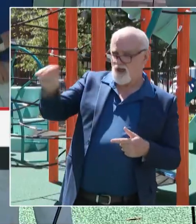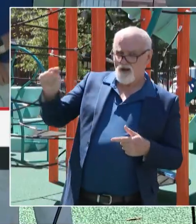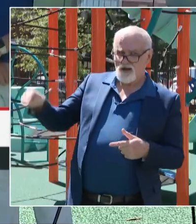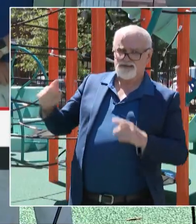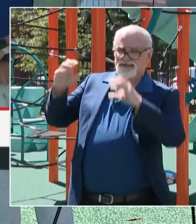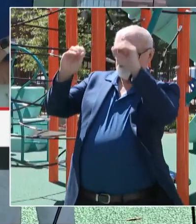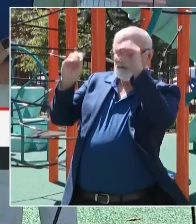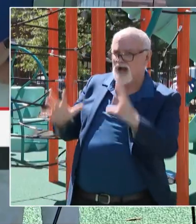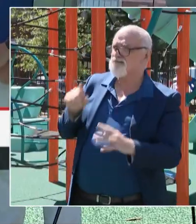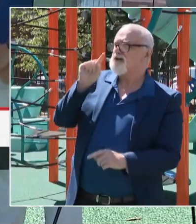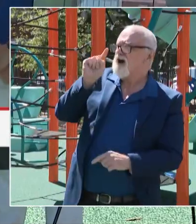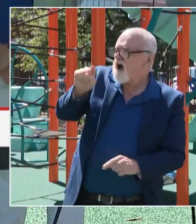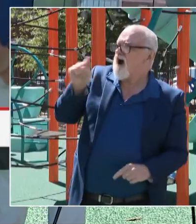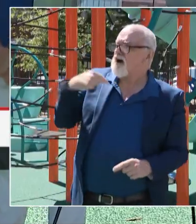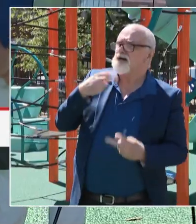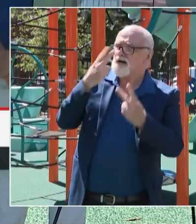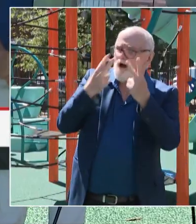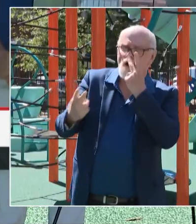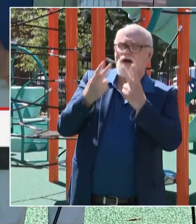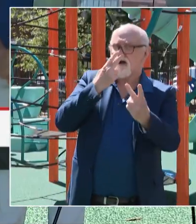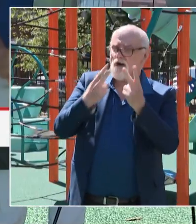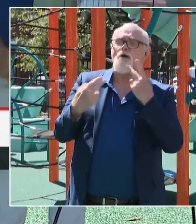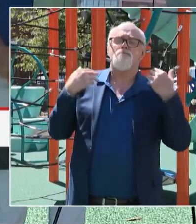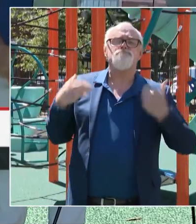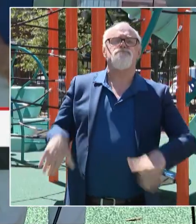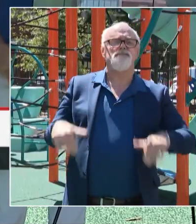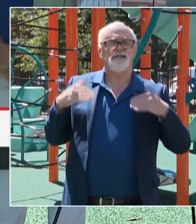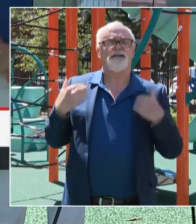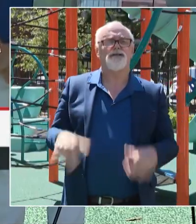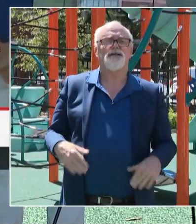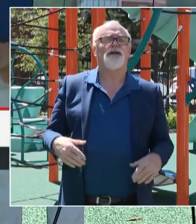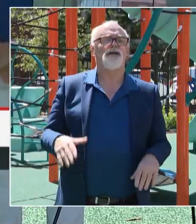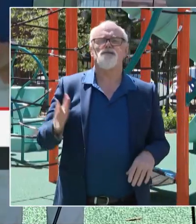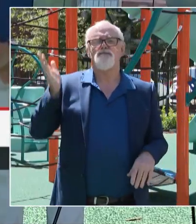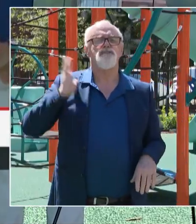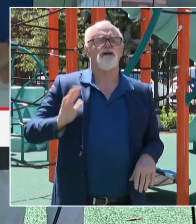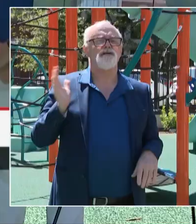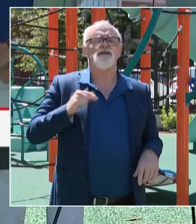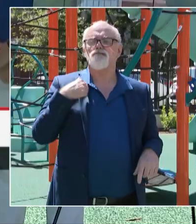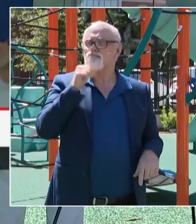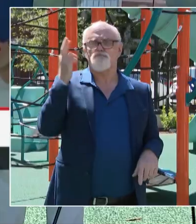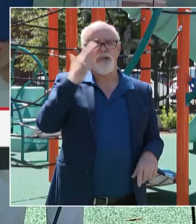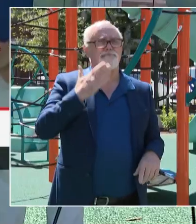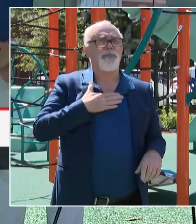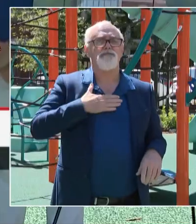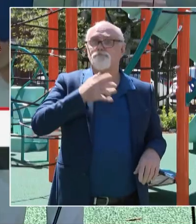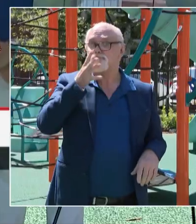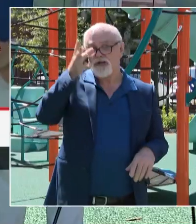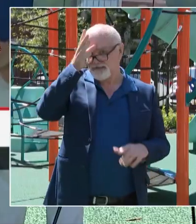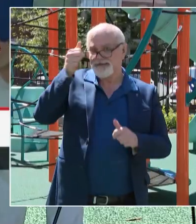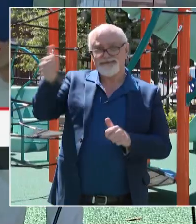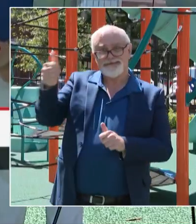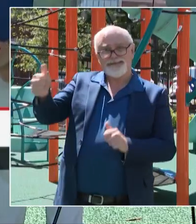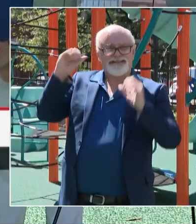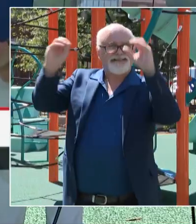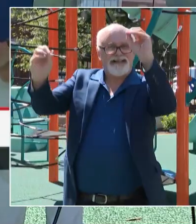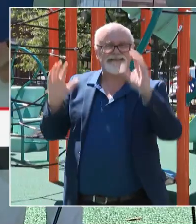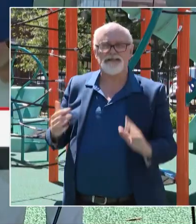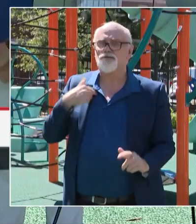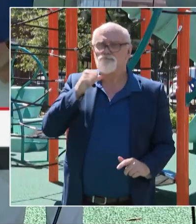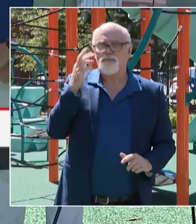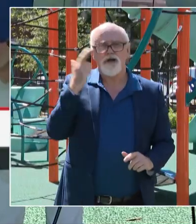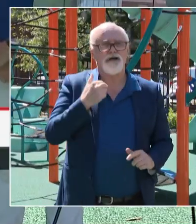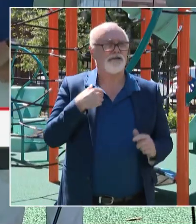kindergarten, being brought to school, it was a realization that both of my parents were educators and that they worked in a school, but just not my